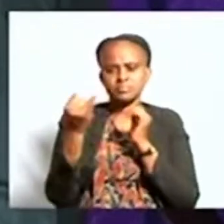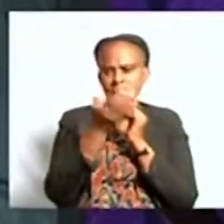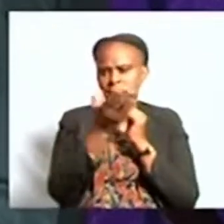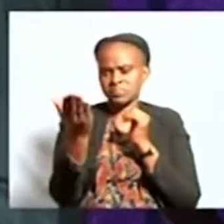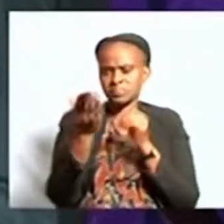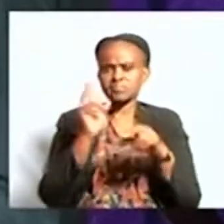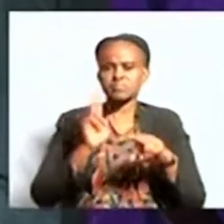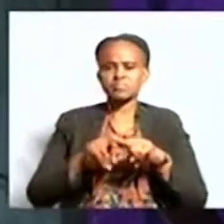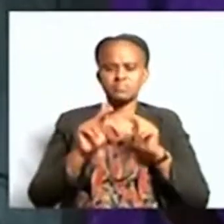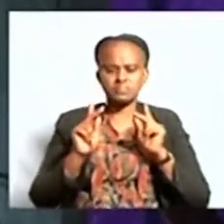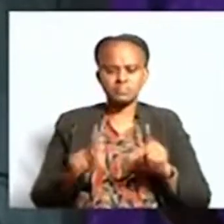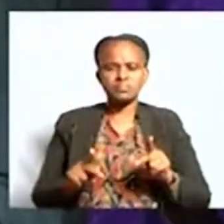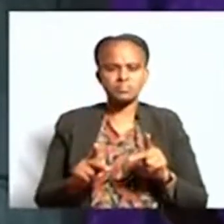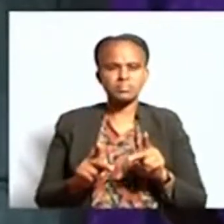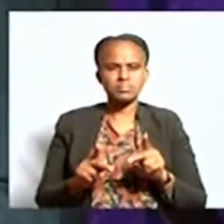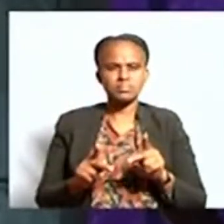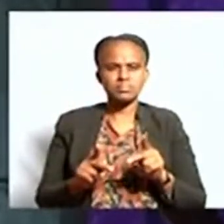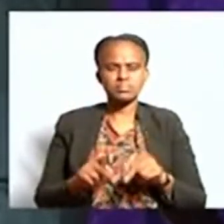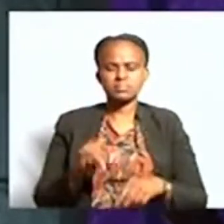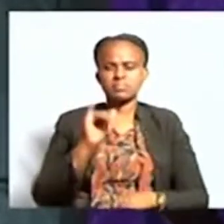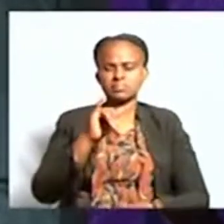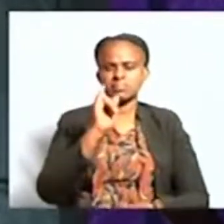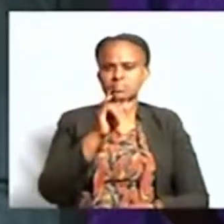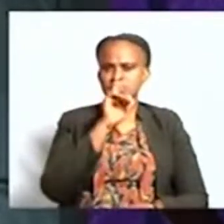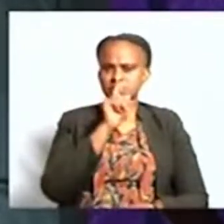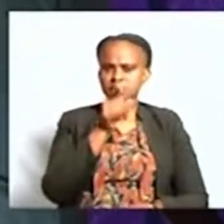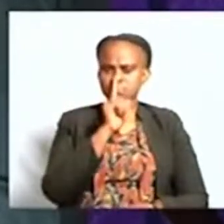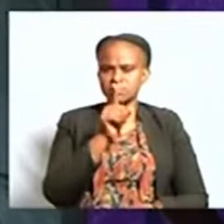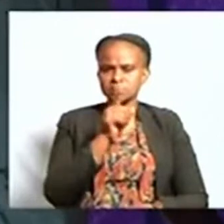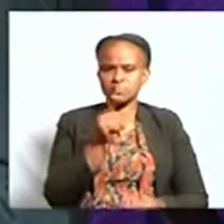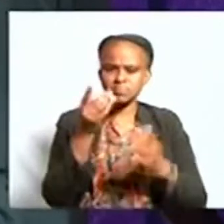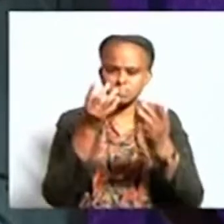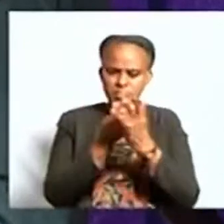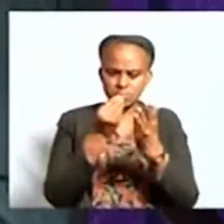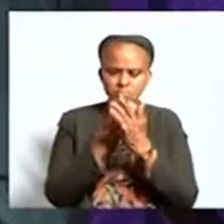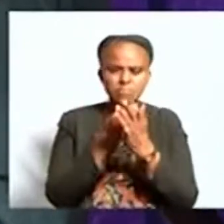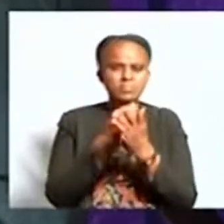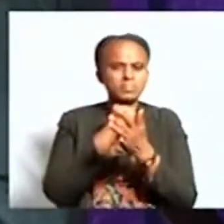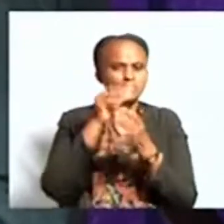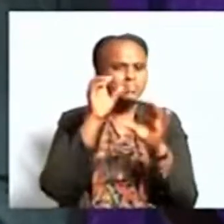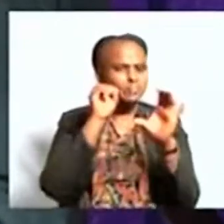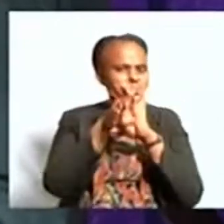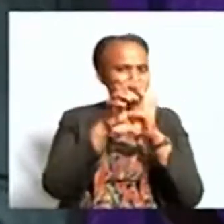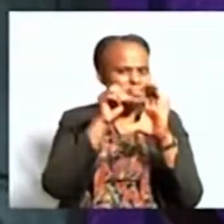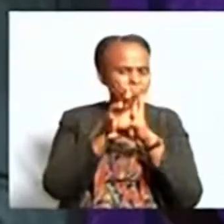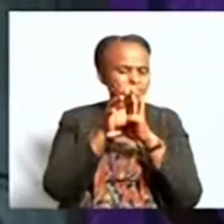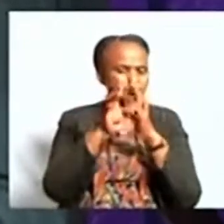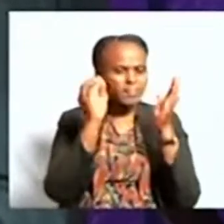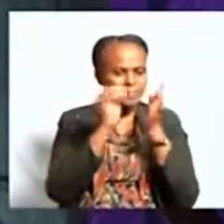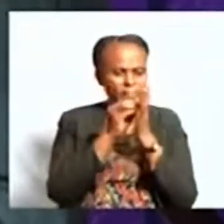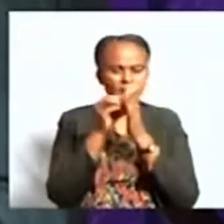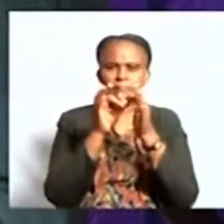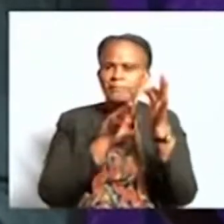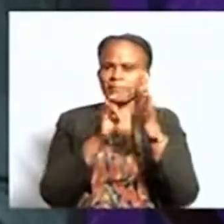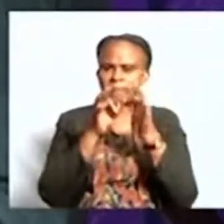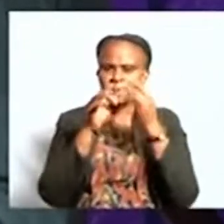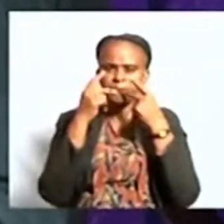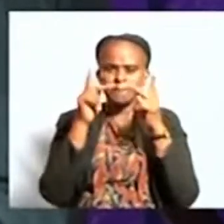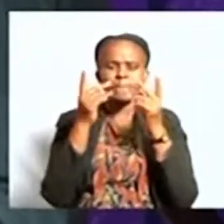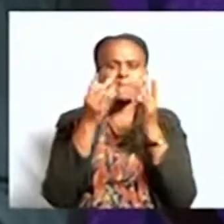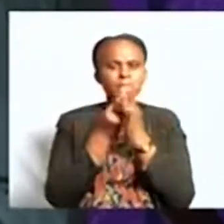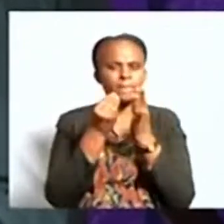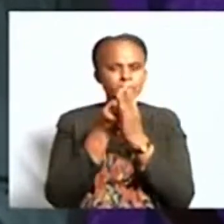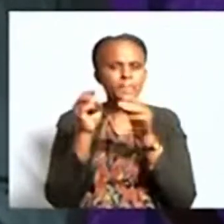is the fact that monies were not being deposited as stipulated by the Public